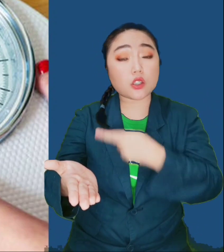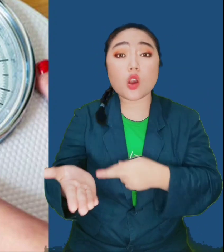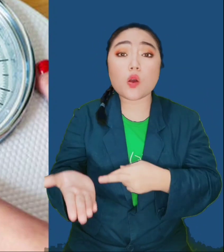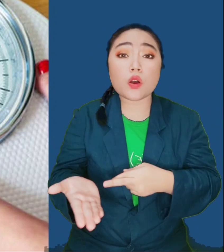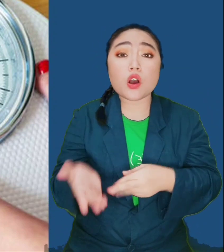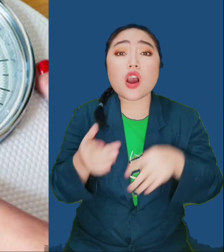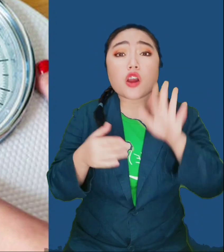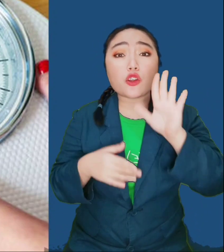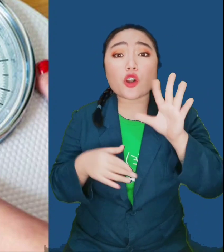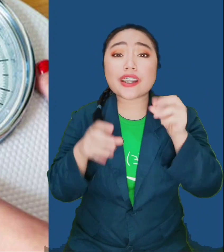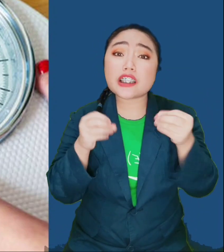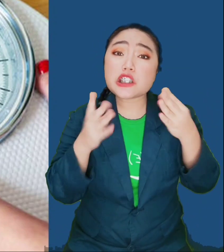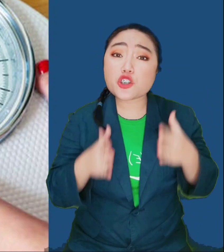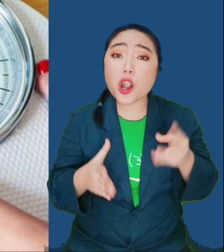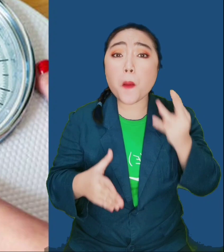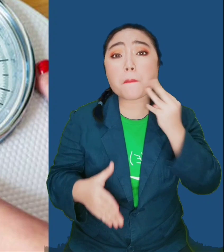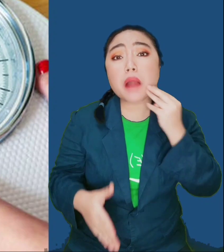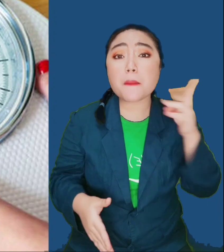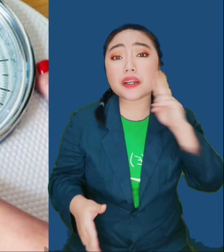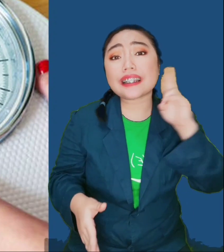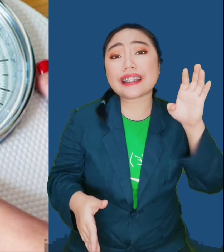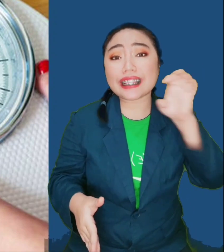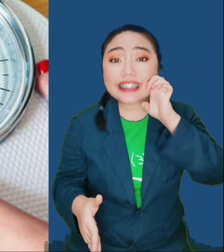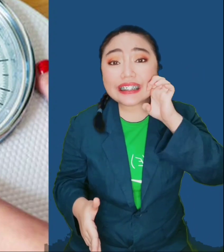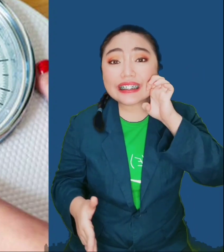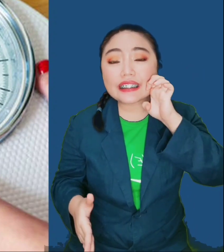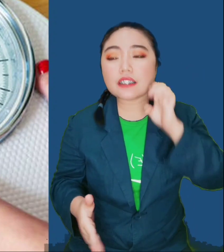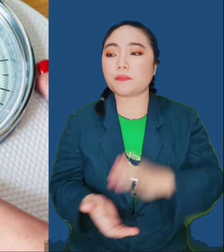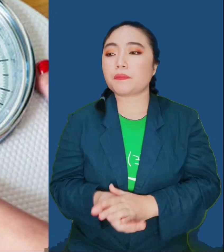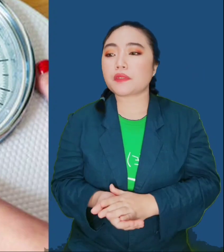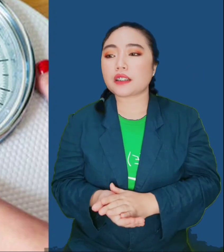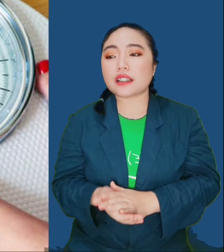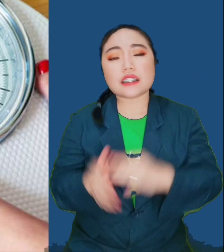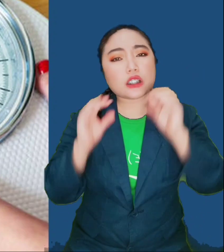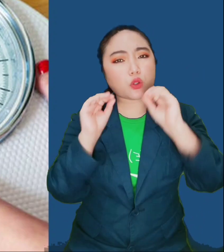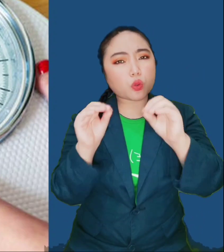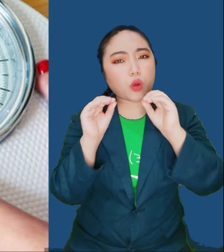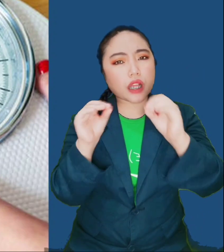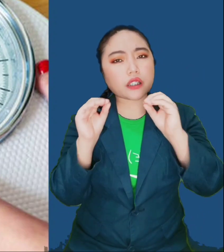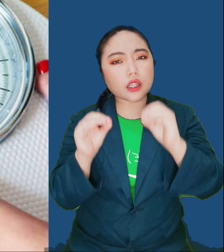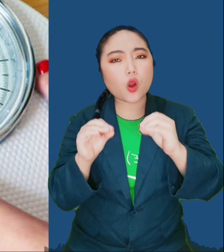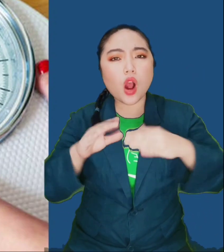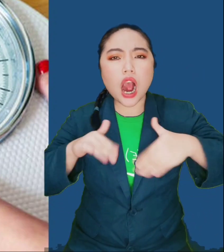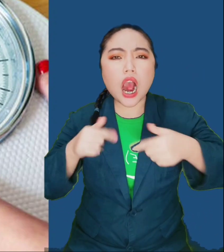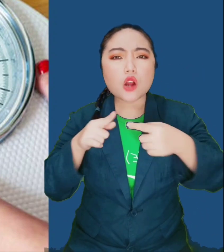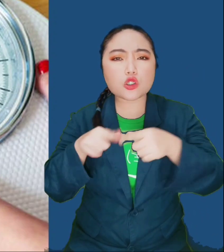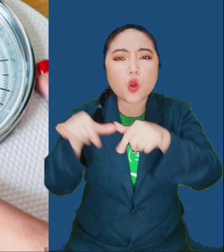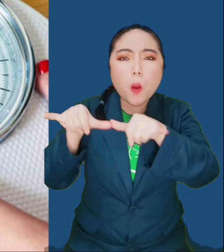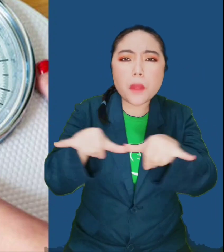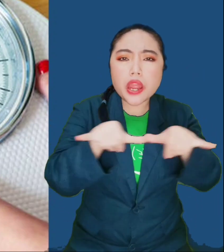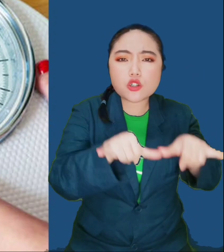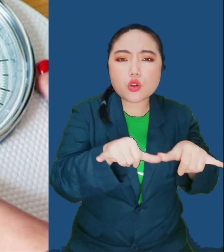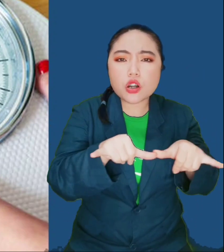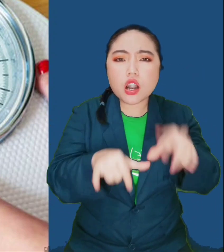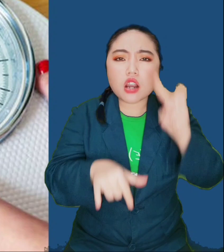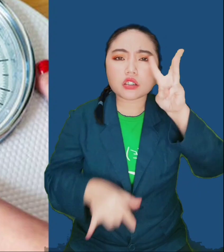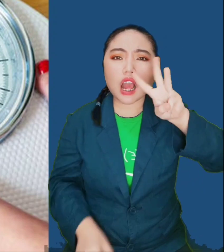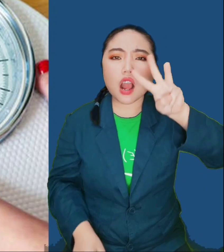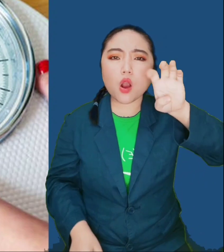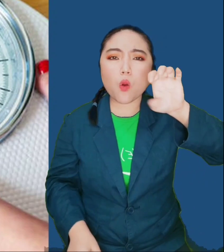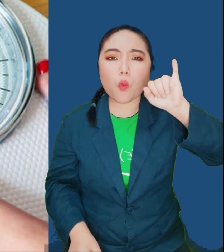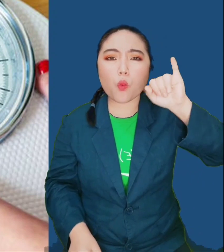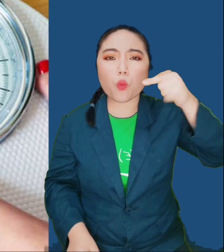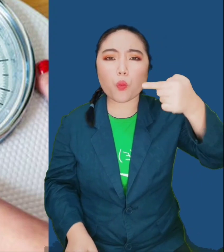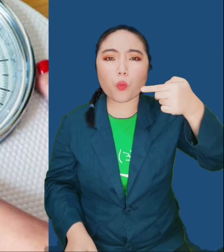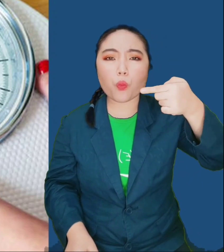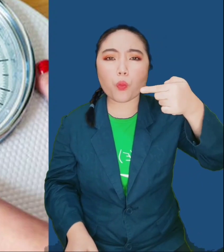Do you know in your rapid class with your teacher Ma'am Rialin, she taught you how to